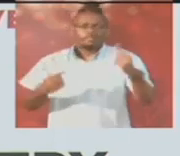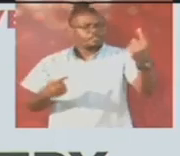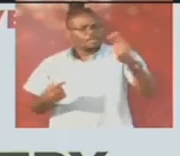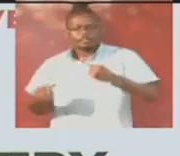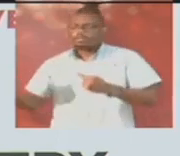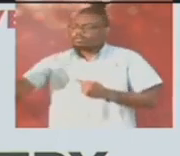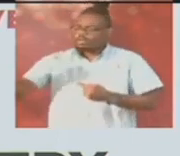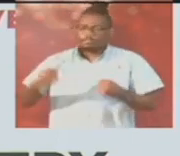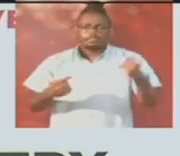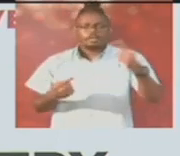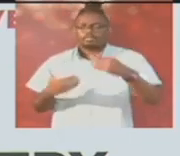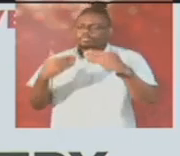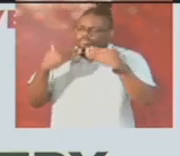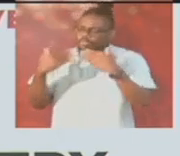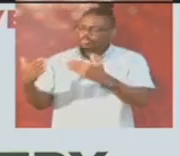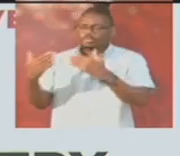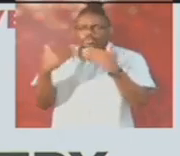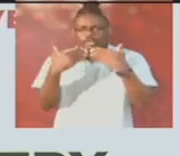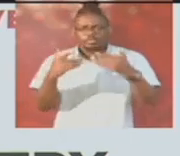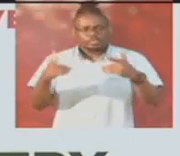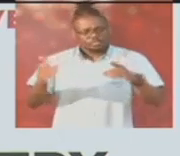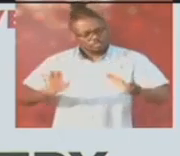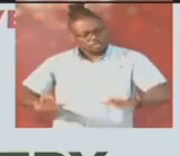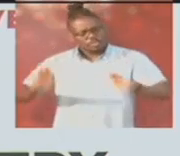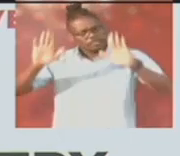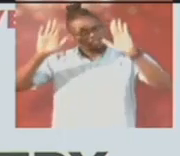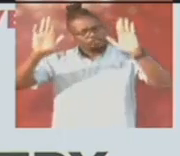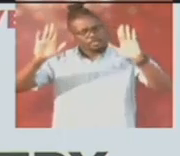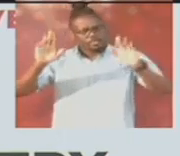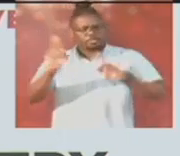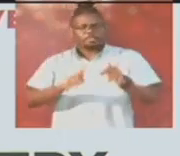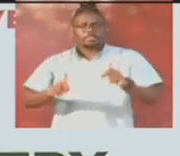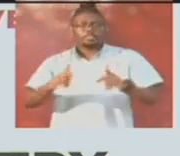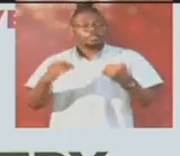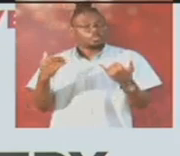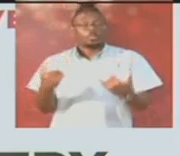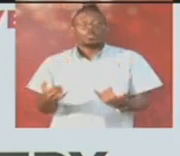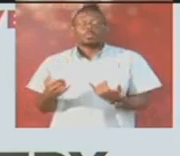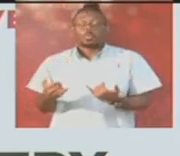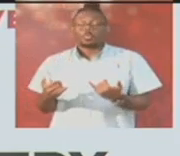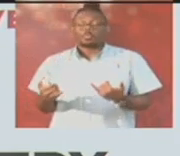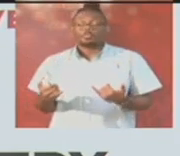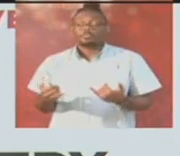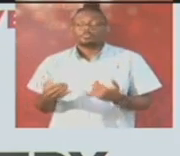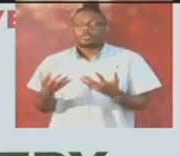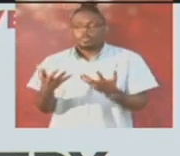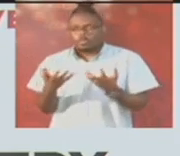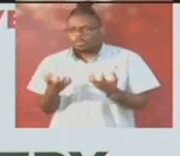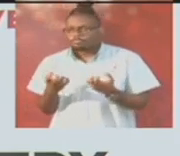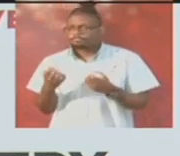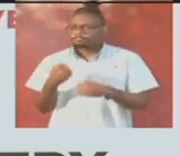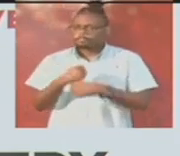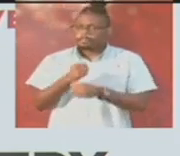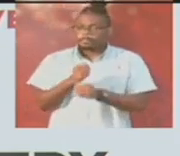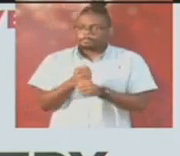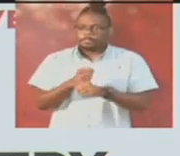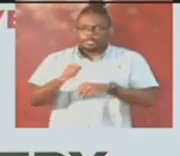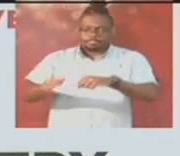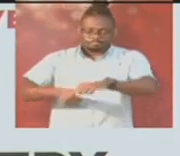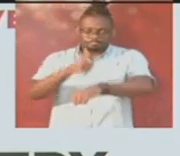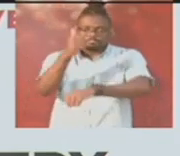phenomenal. For those wishing to make appointments for future